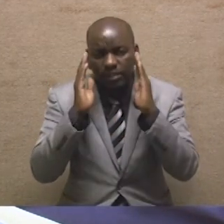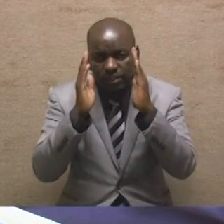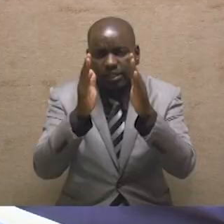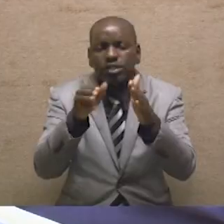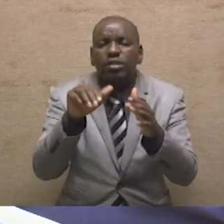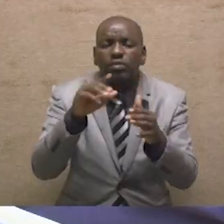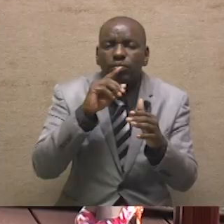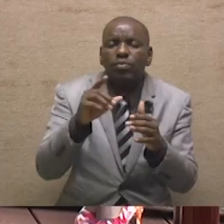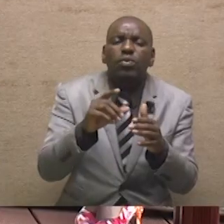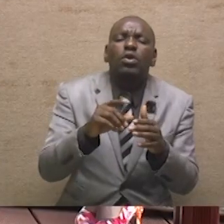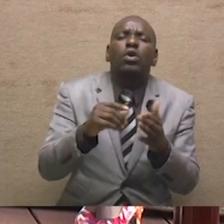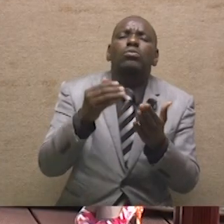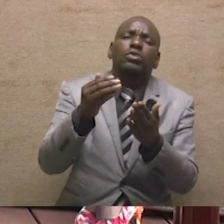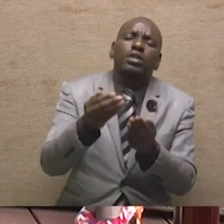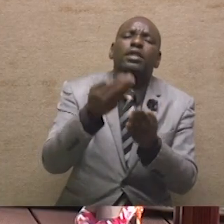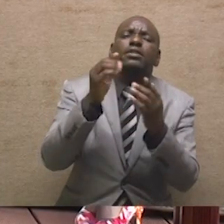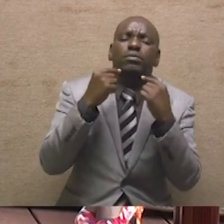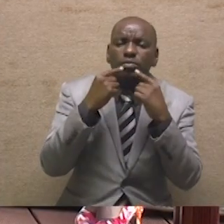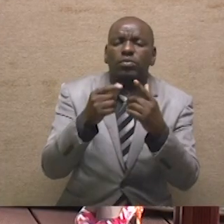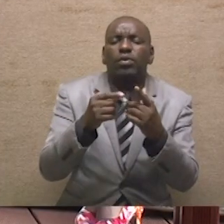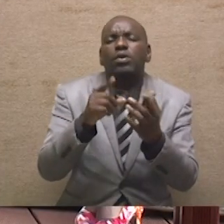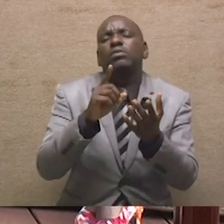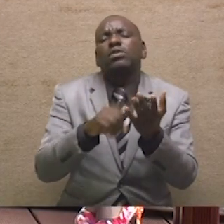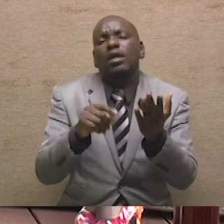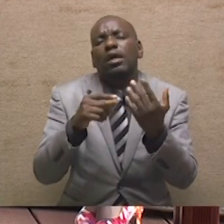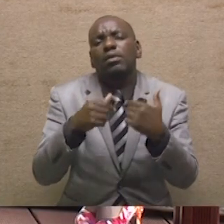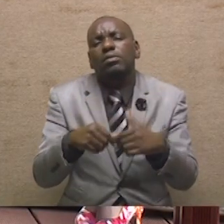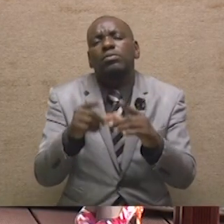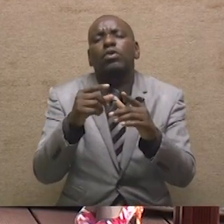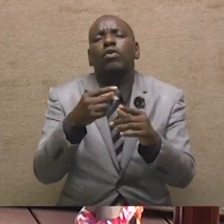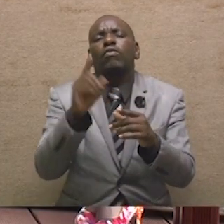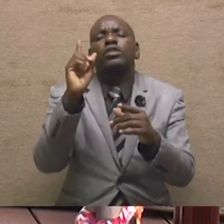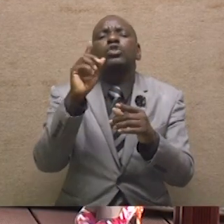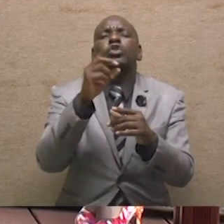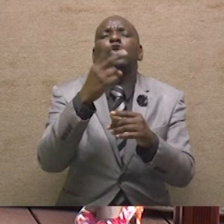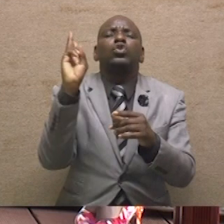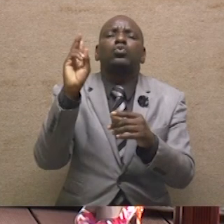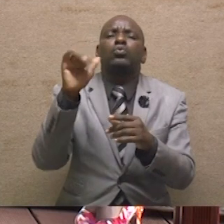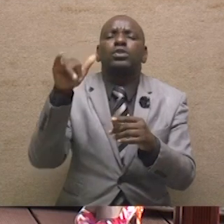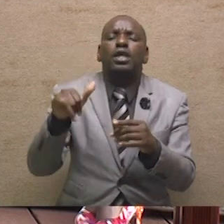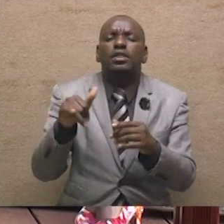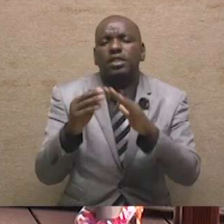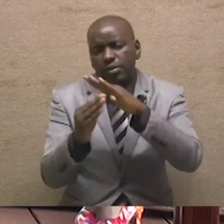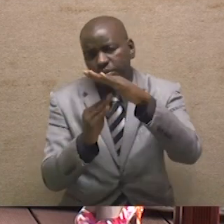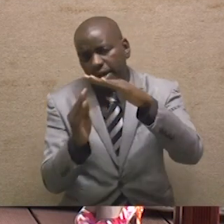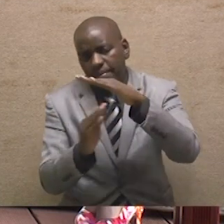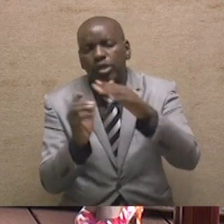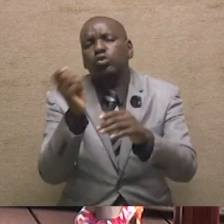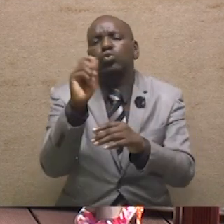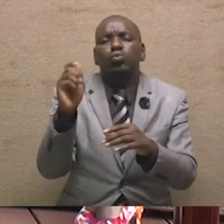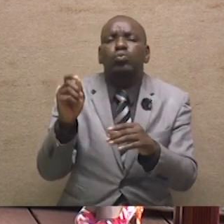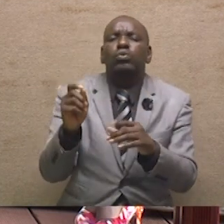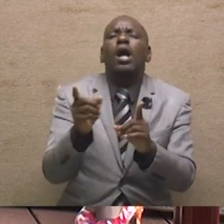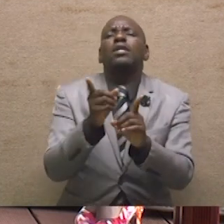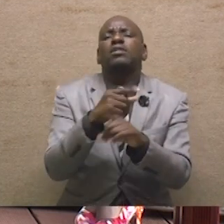that they would get when they just become the first 2 years of primary schools is very different. It's very different. We are